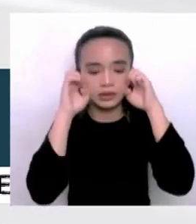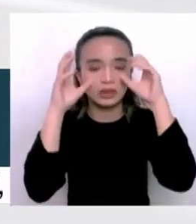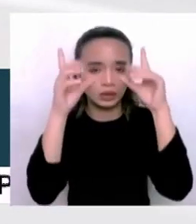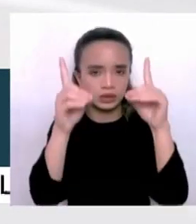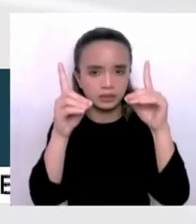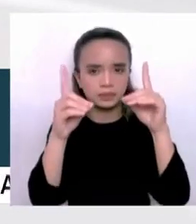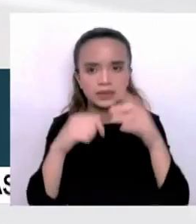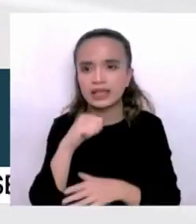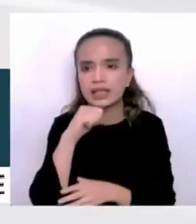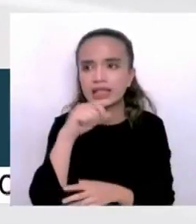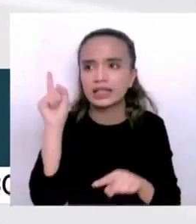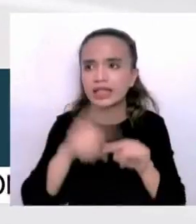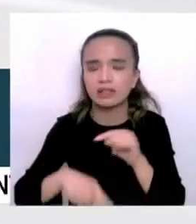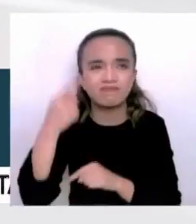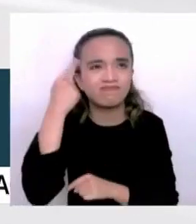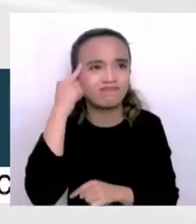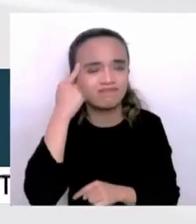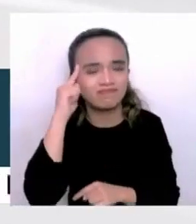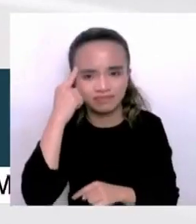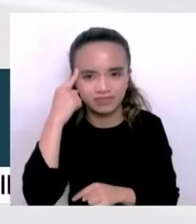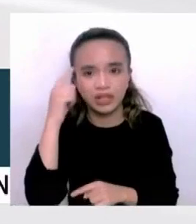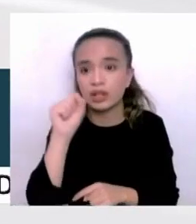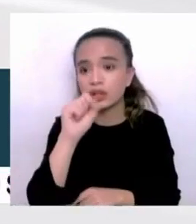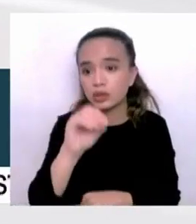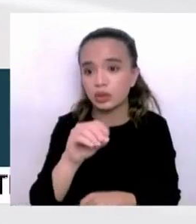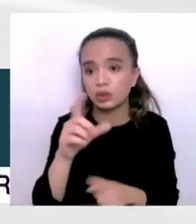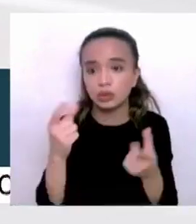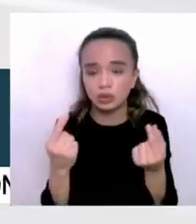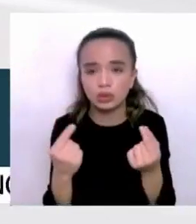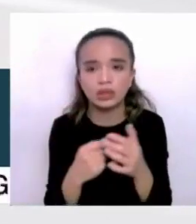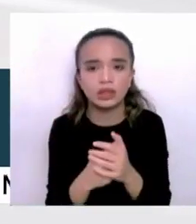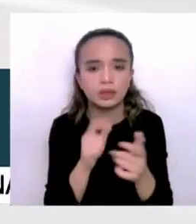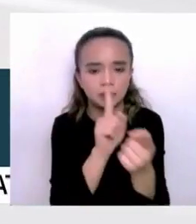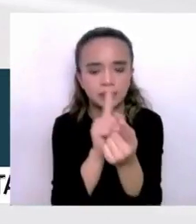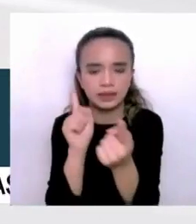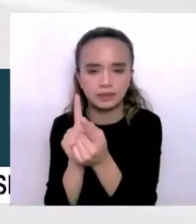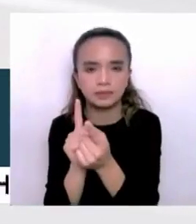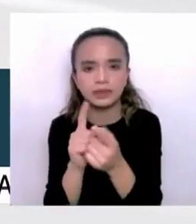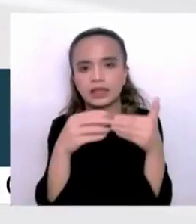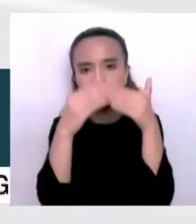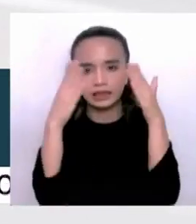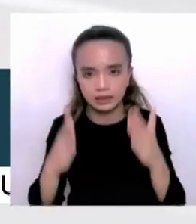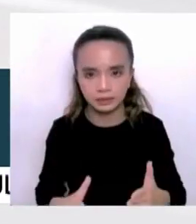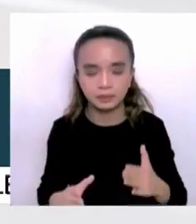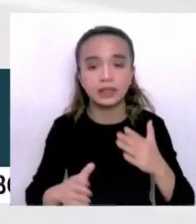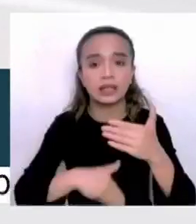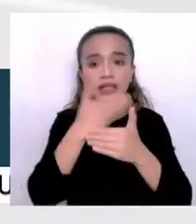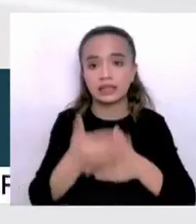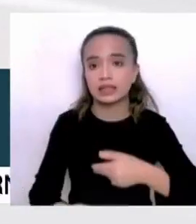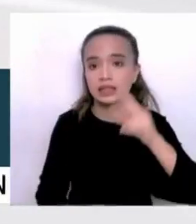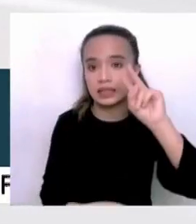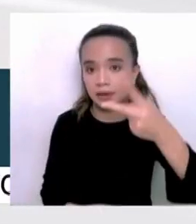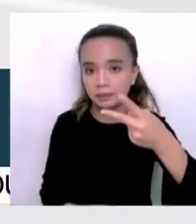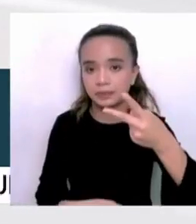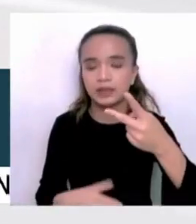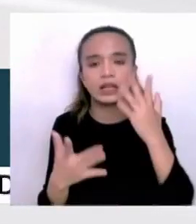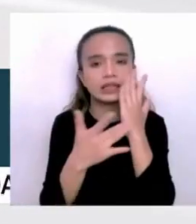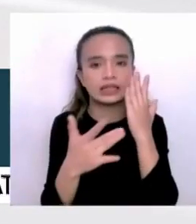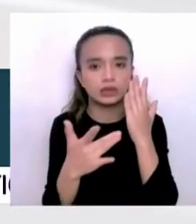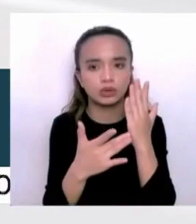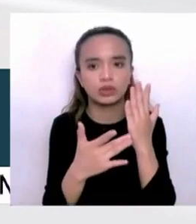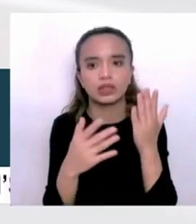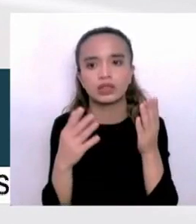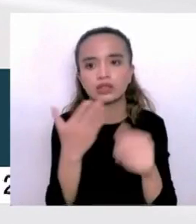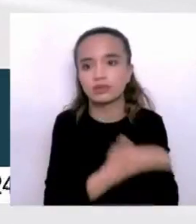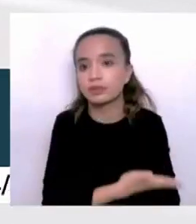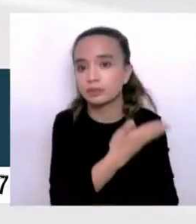hindi na makapag-isip ng mabuti yan. So we will need dynamic leaders. Number two, technological advances. We will provide a lot